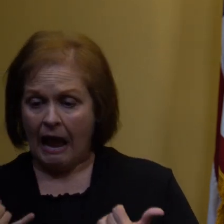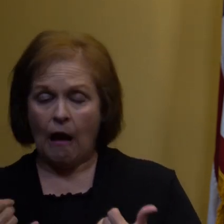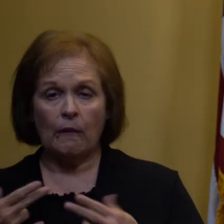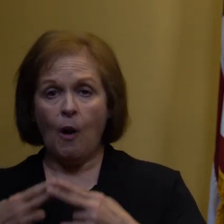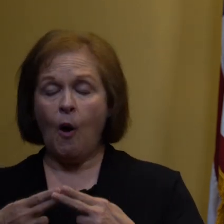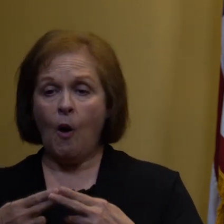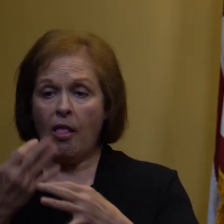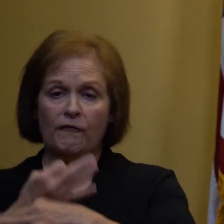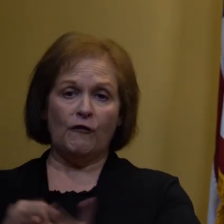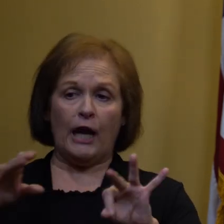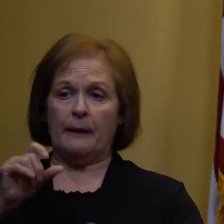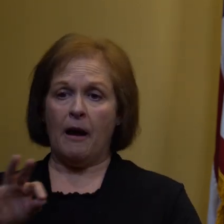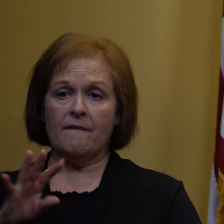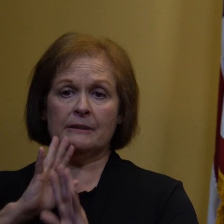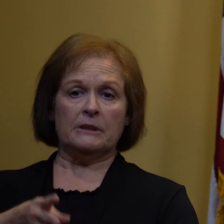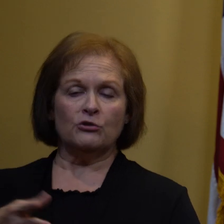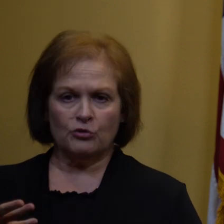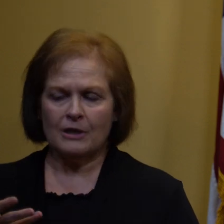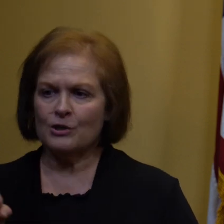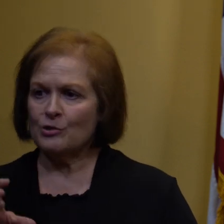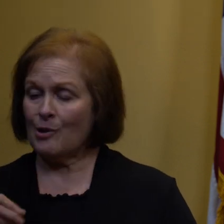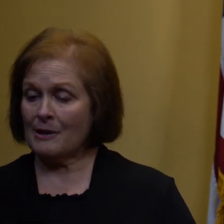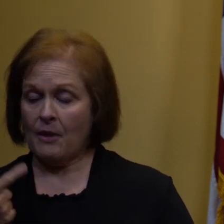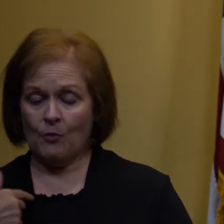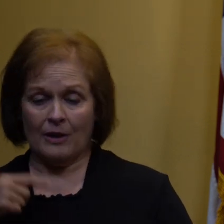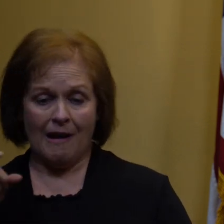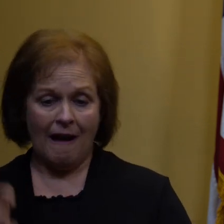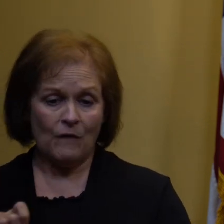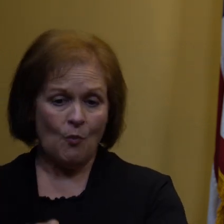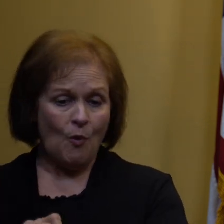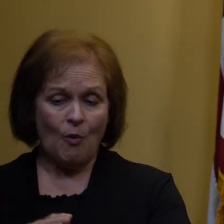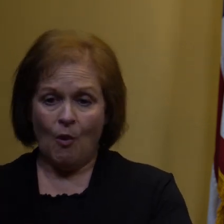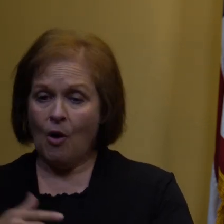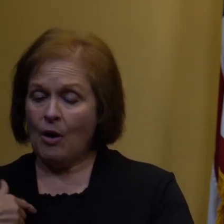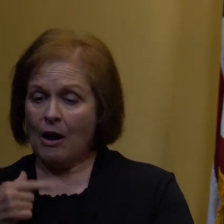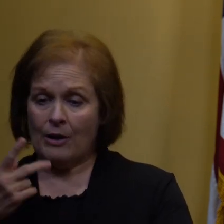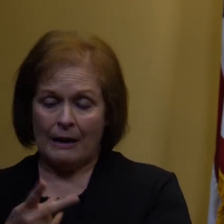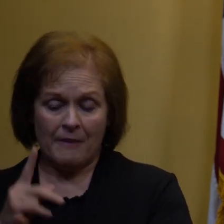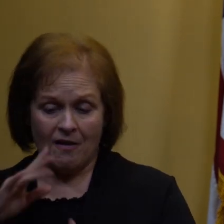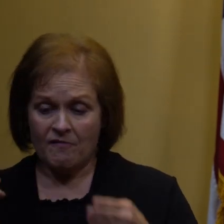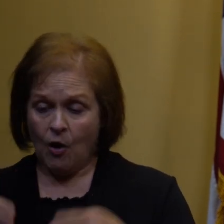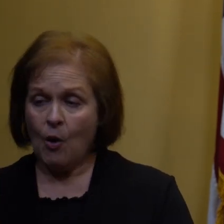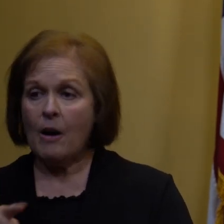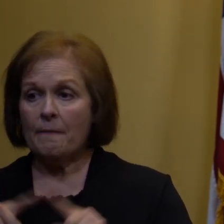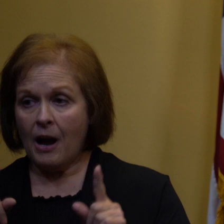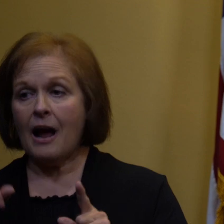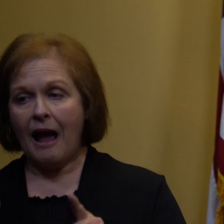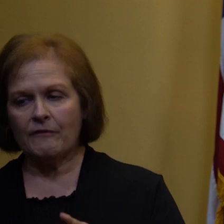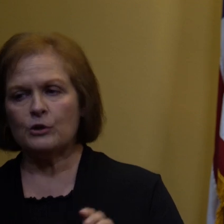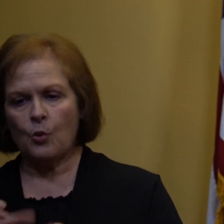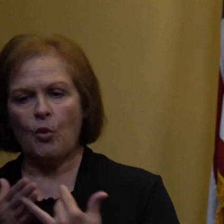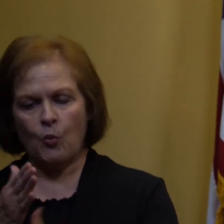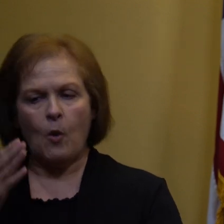speech, and the like. So it's something that we're going to have to work through, and I'm just going to stay laser focused on it, but through the lens of mental health.